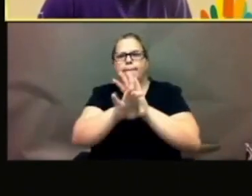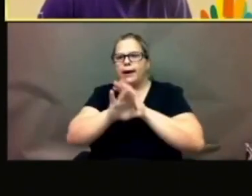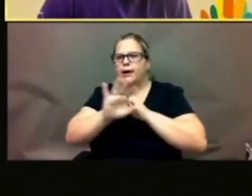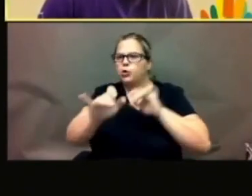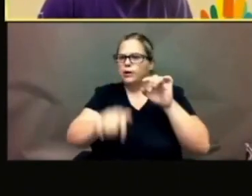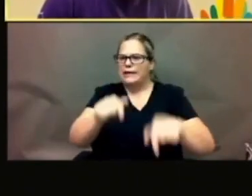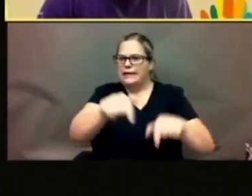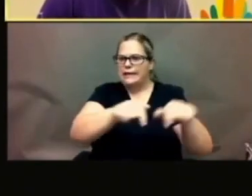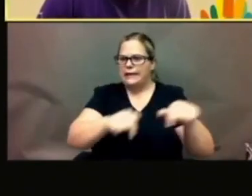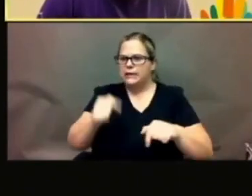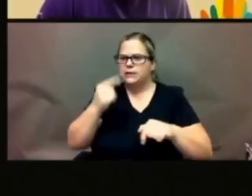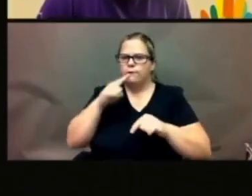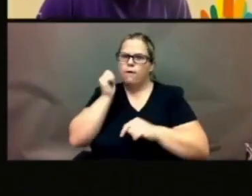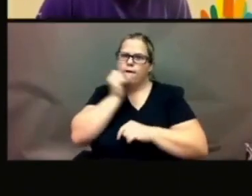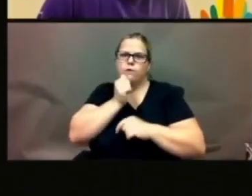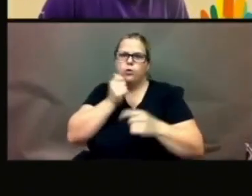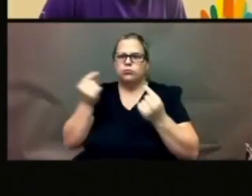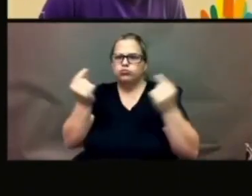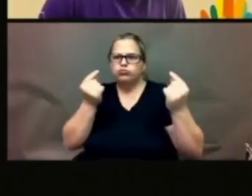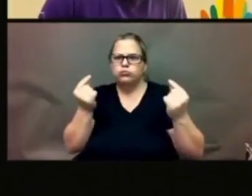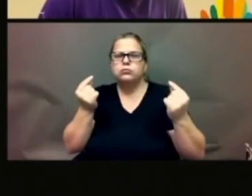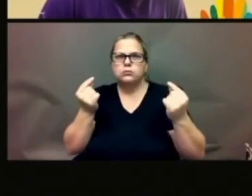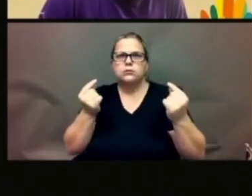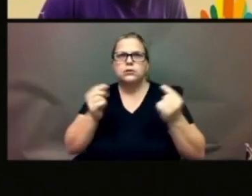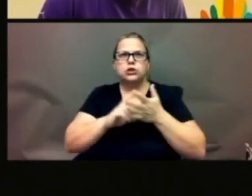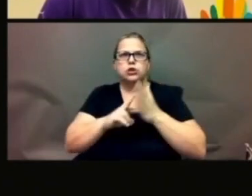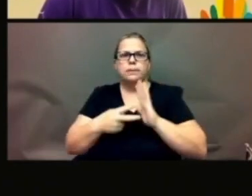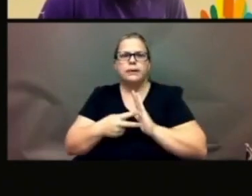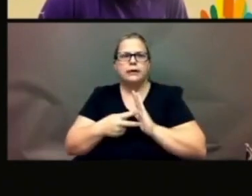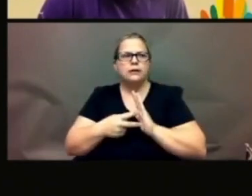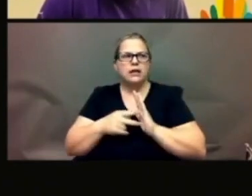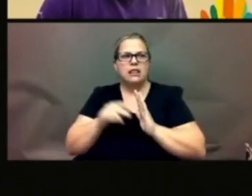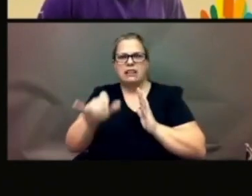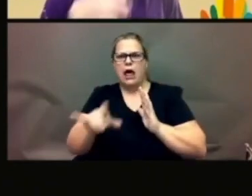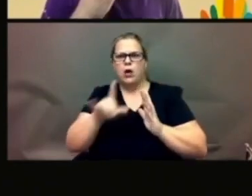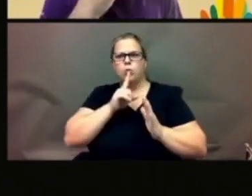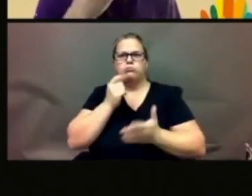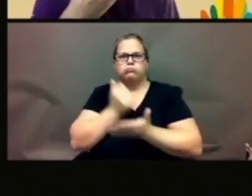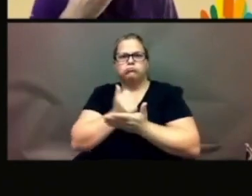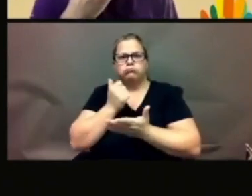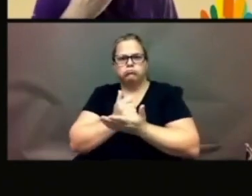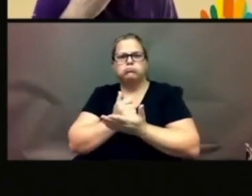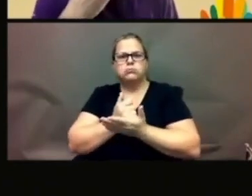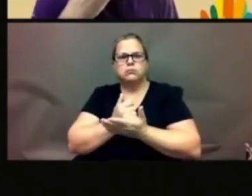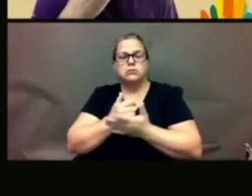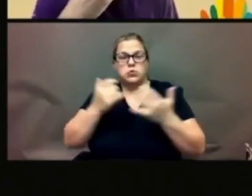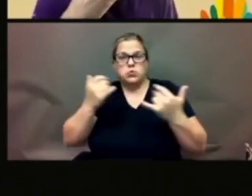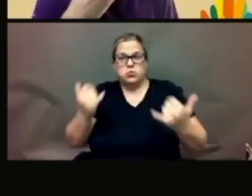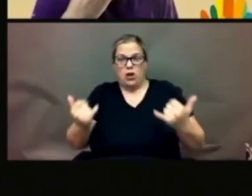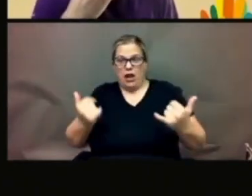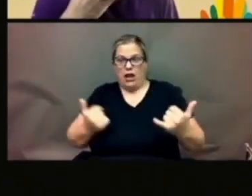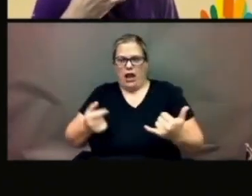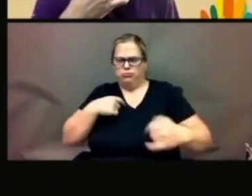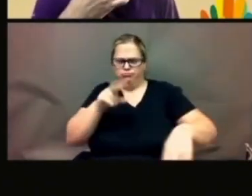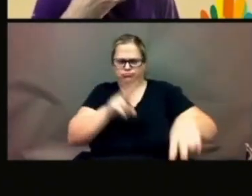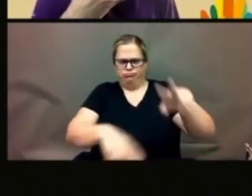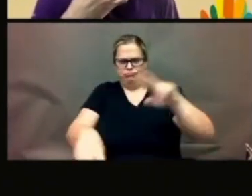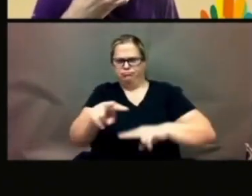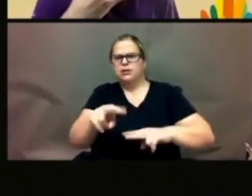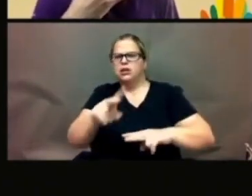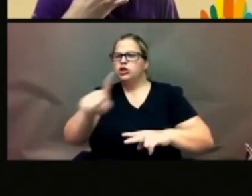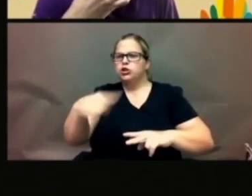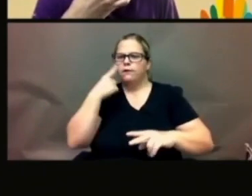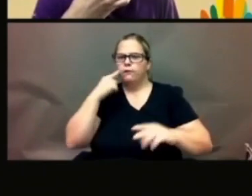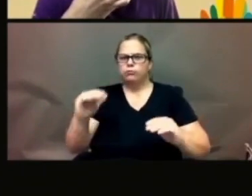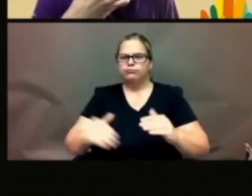everyday objects. Right. You get to make your own keys out of everyday objects. So I can take right now, just to even advance my